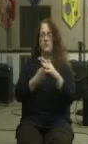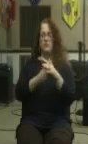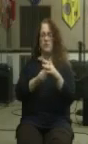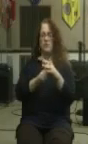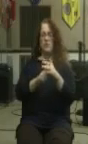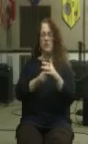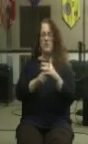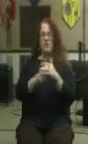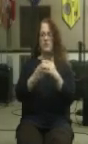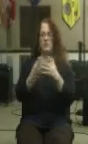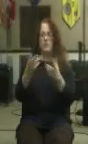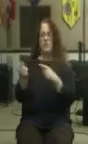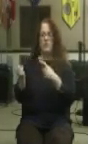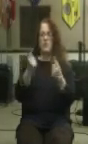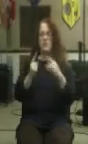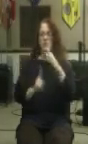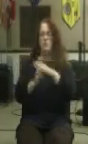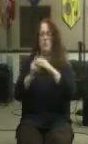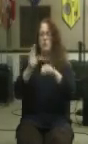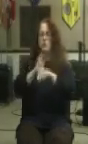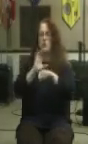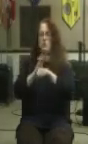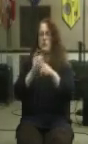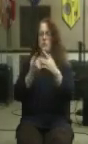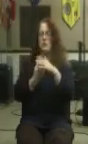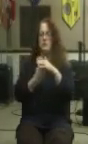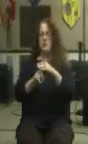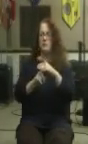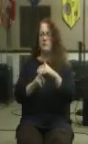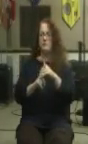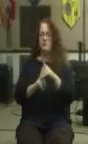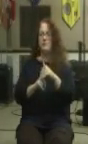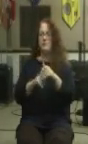No, we want to start. We come to church so we can start.